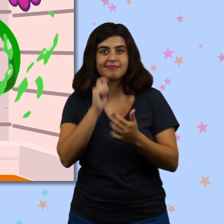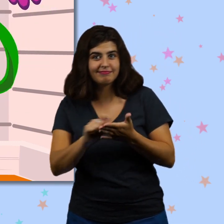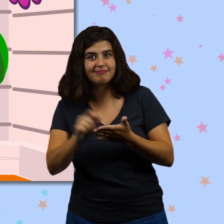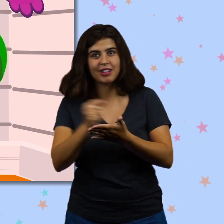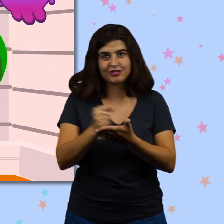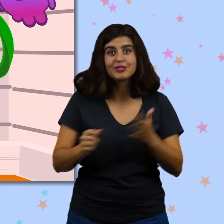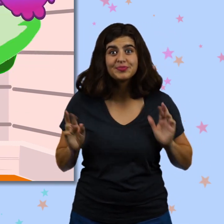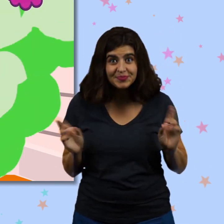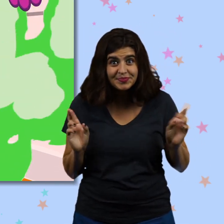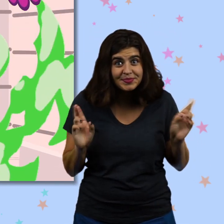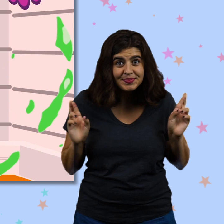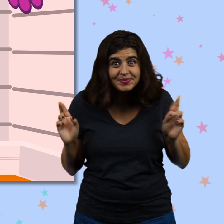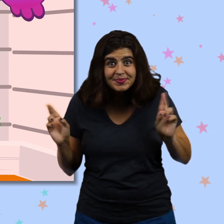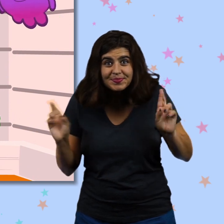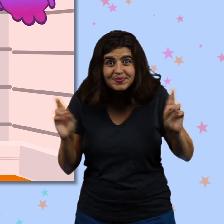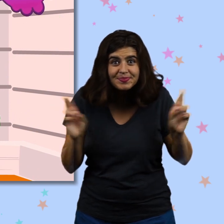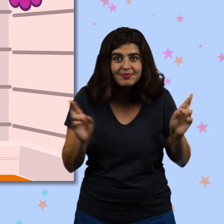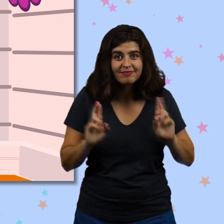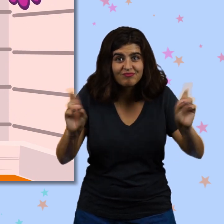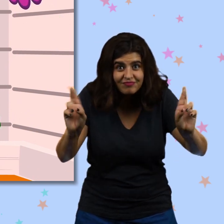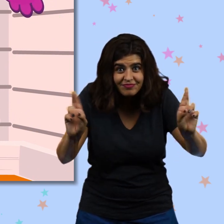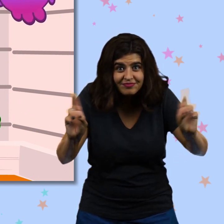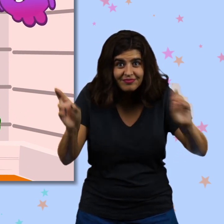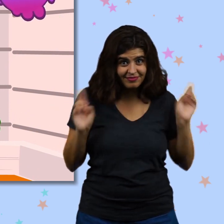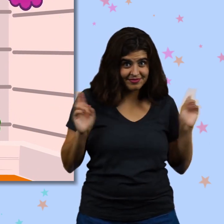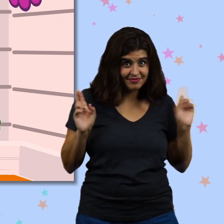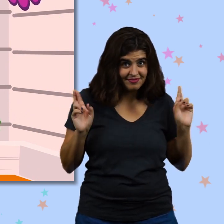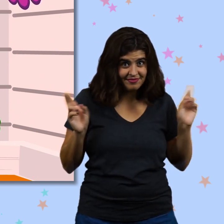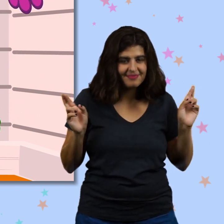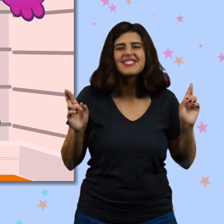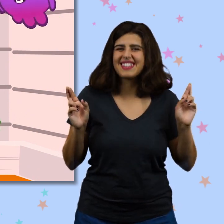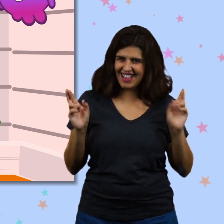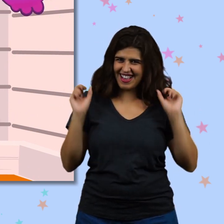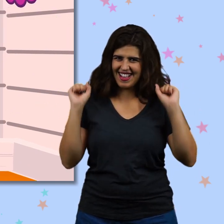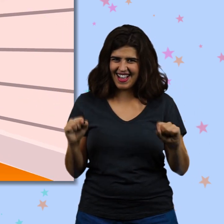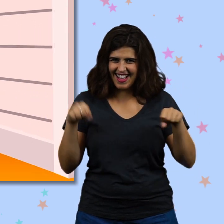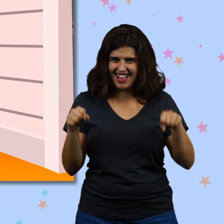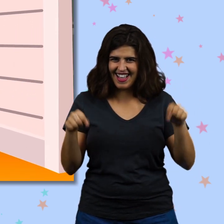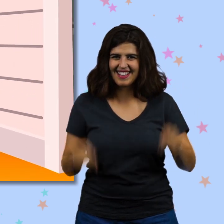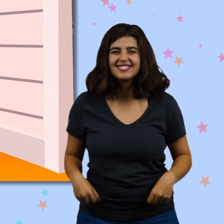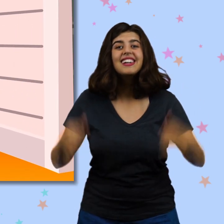a backpack. Are you ready to look? I can't hear you. Are you ready?